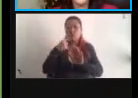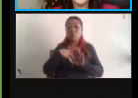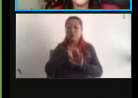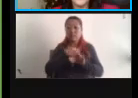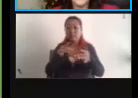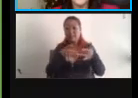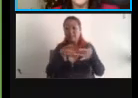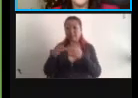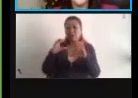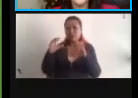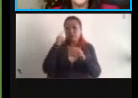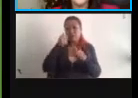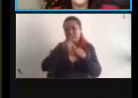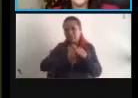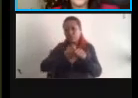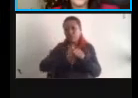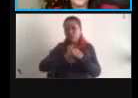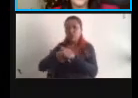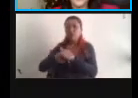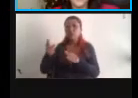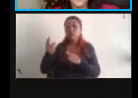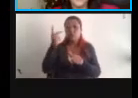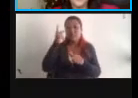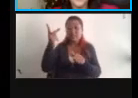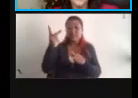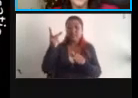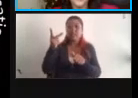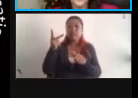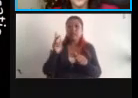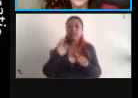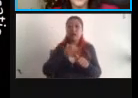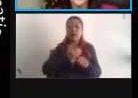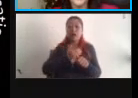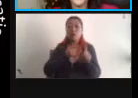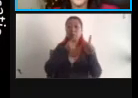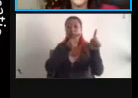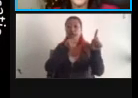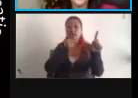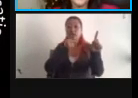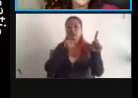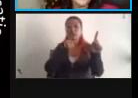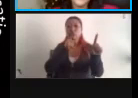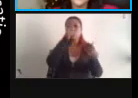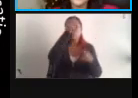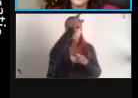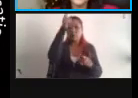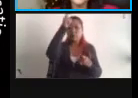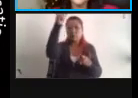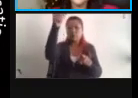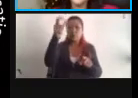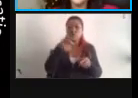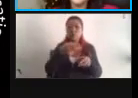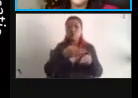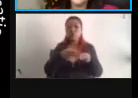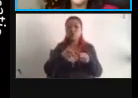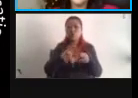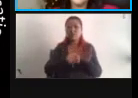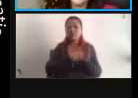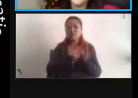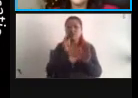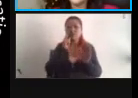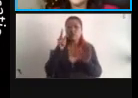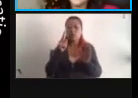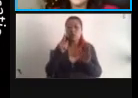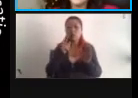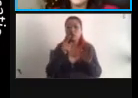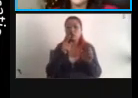if we looked at these in the context of a mission to the moon, a short duration mission, and we applied the color code we use within the